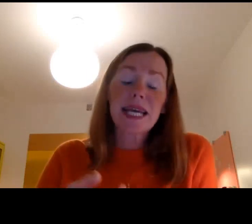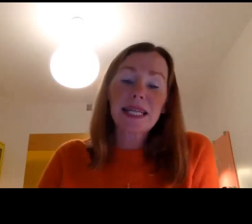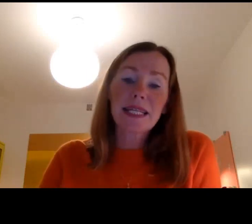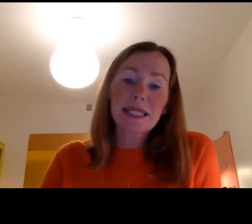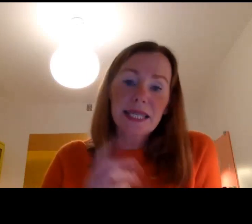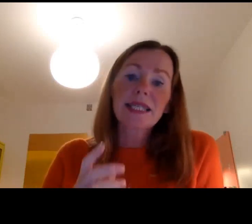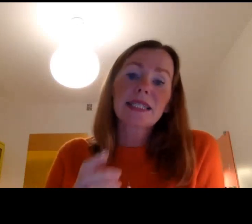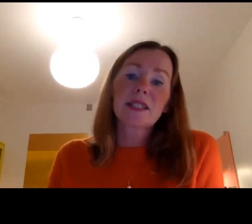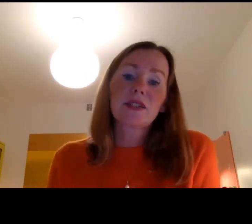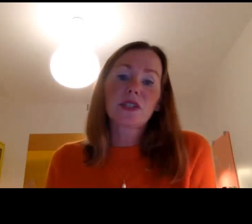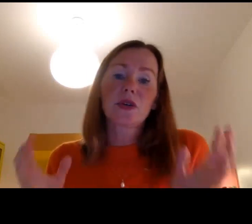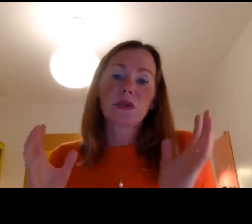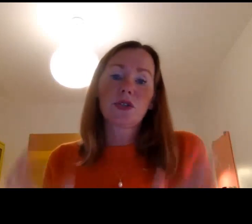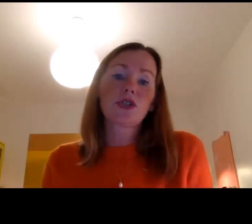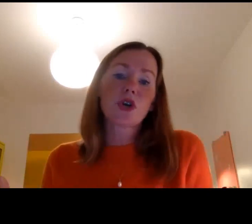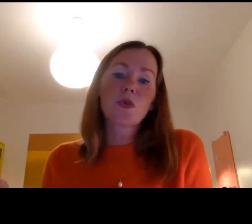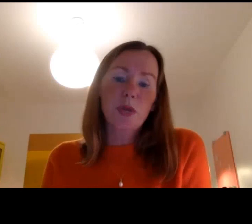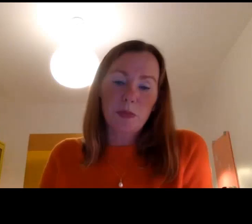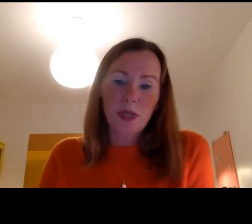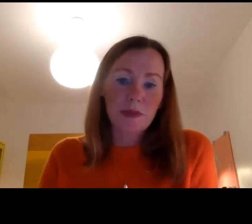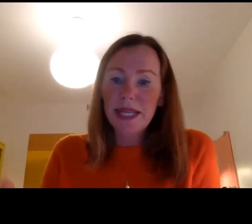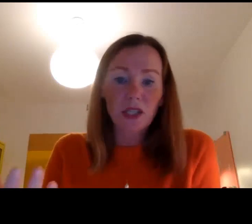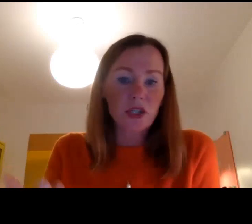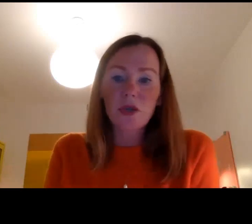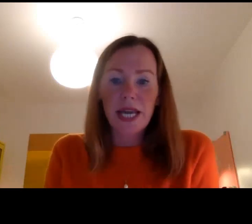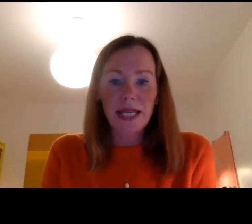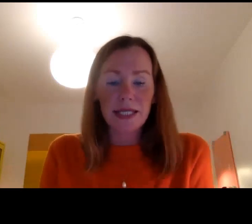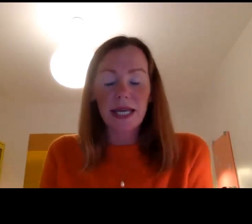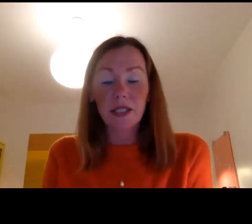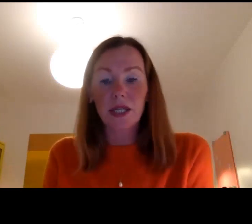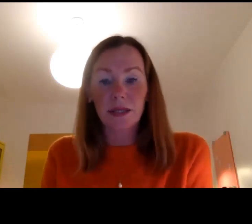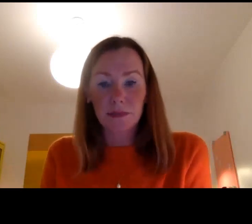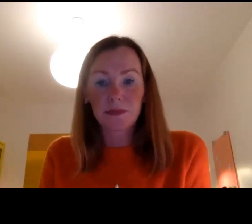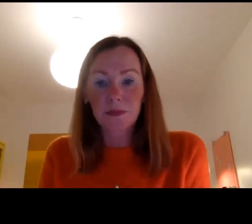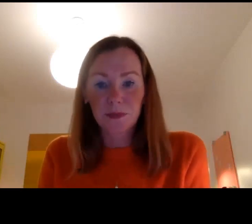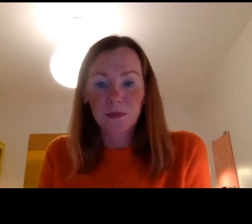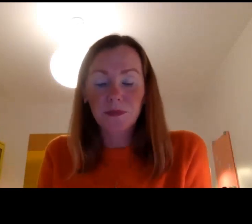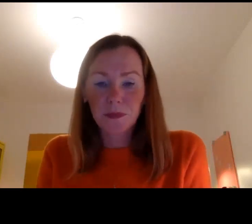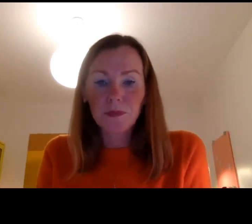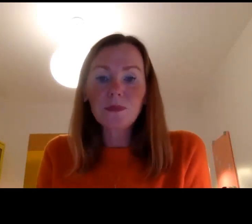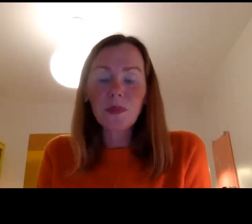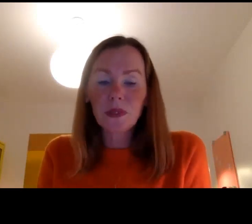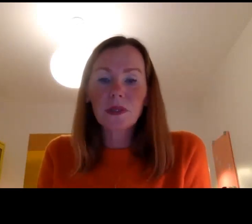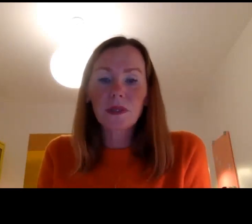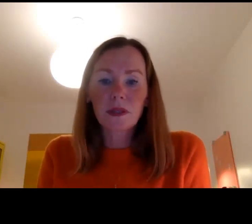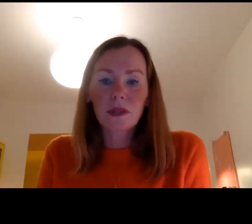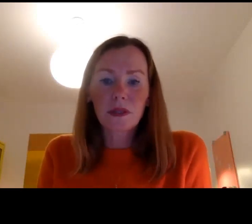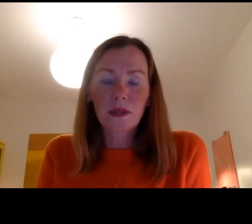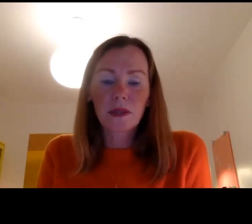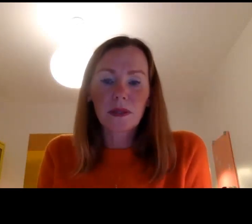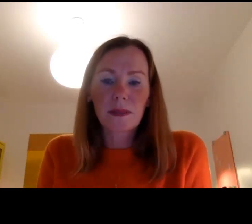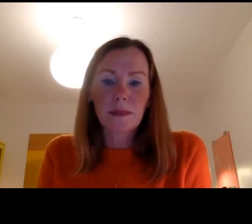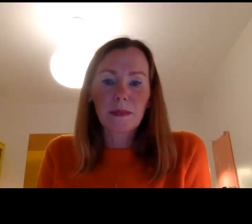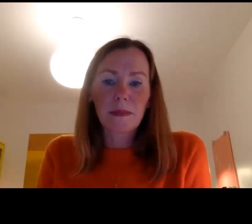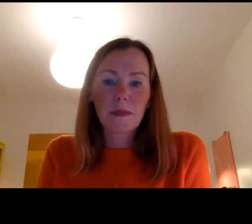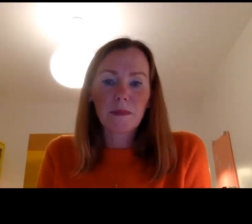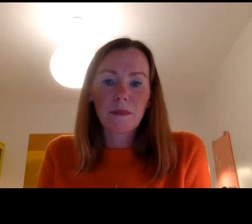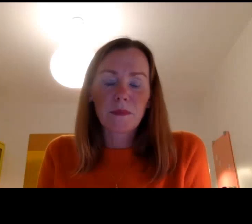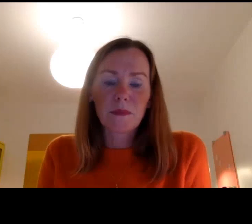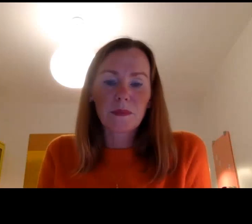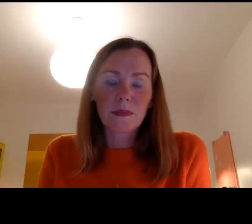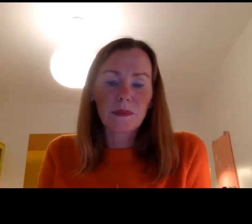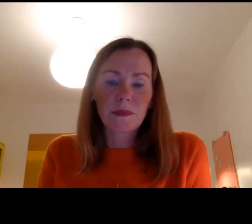buildings like this is. So to show people, like a showcase, actually. Because it seems that even in the 21st century